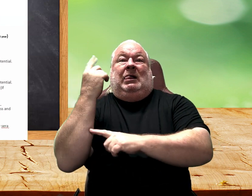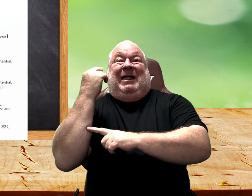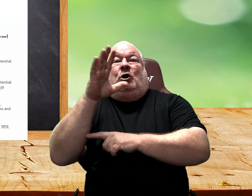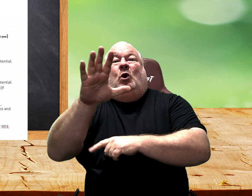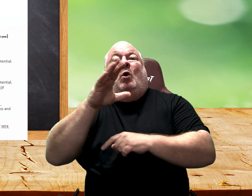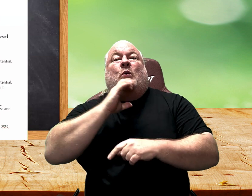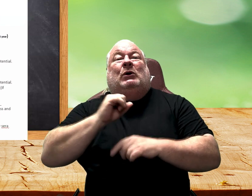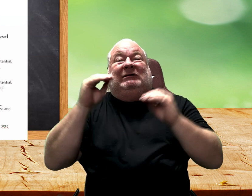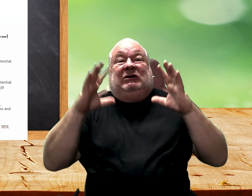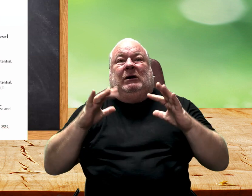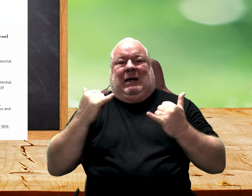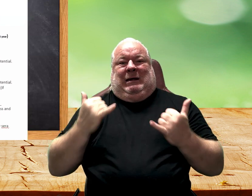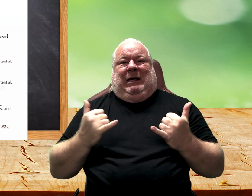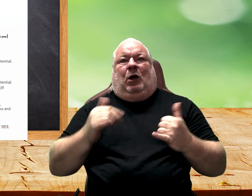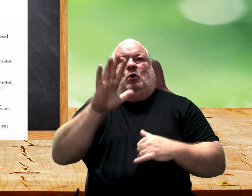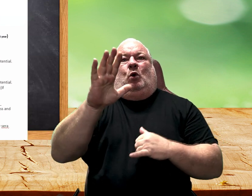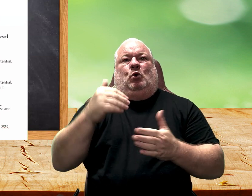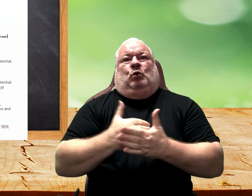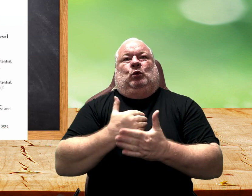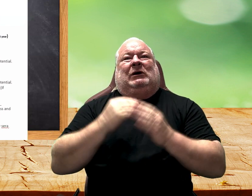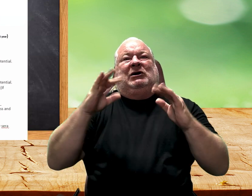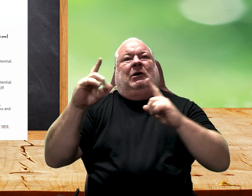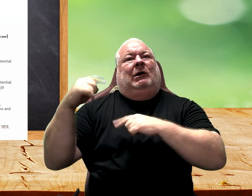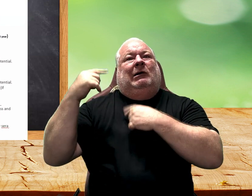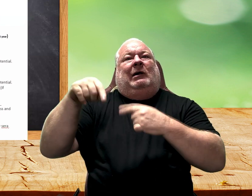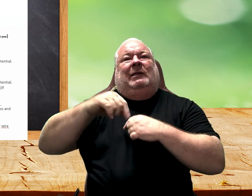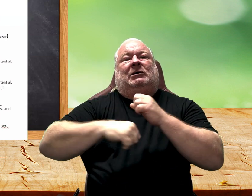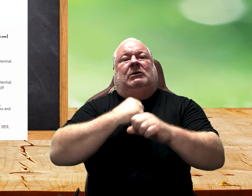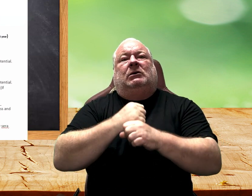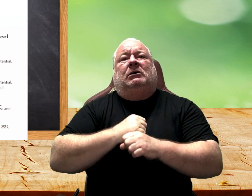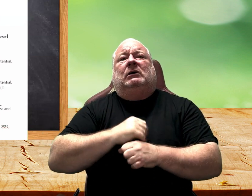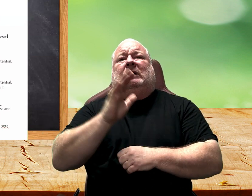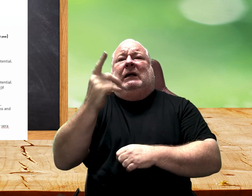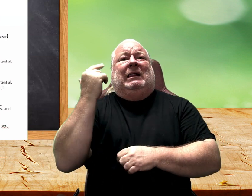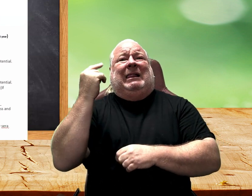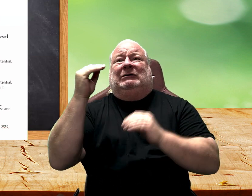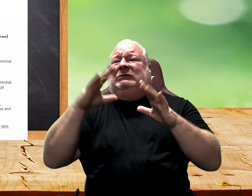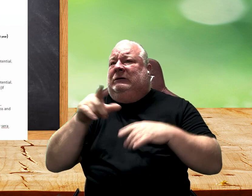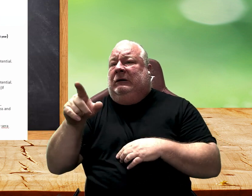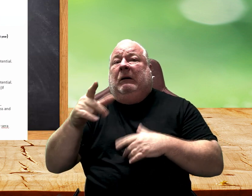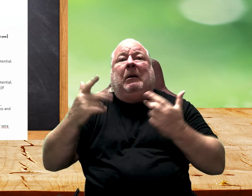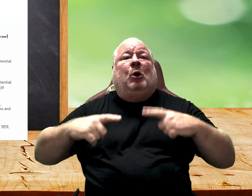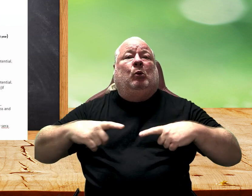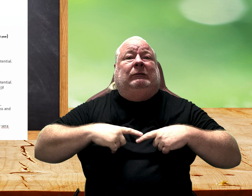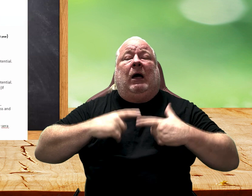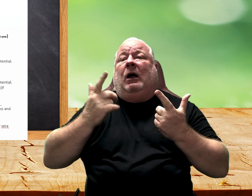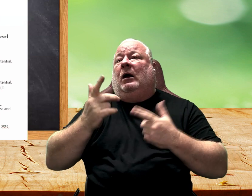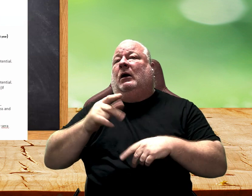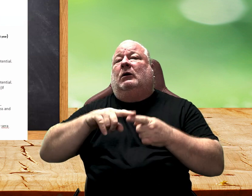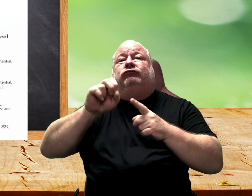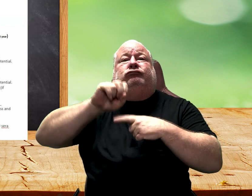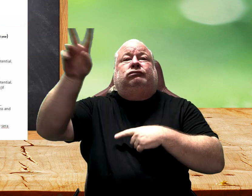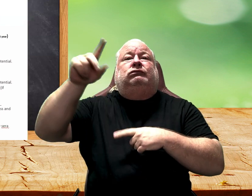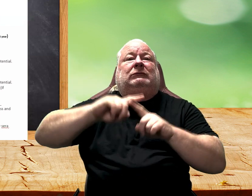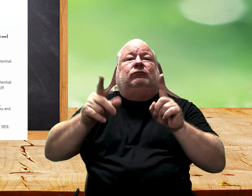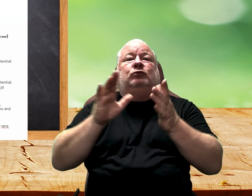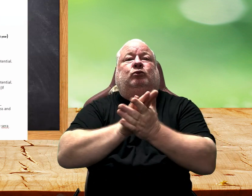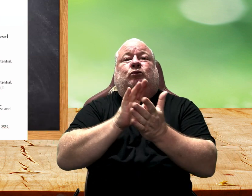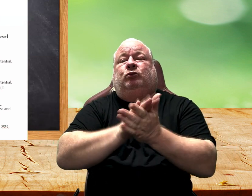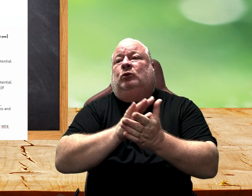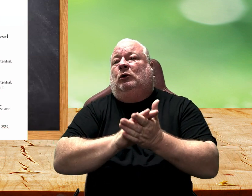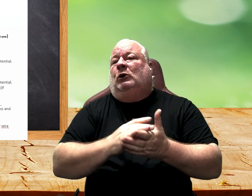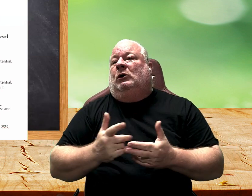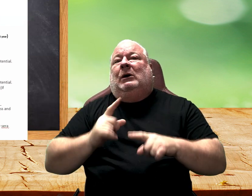year's teacher, and this year's teacher. If you do not have last year's teacher available, they've retired or moved on to another